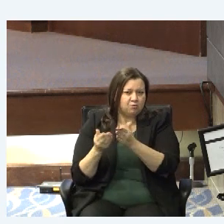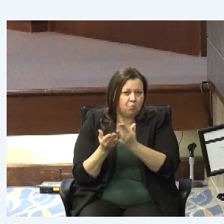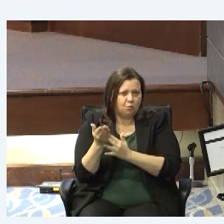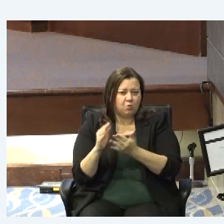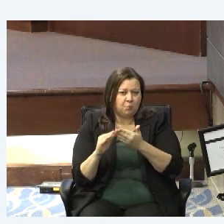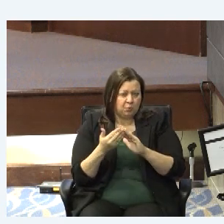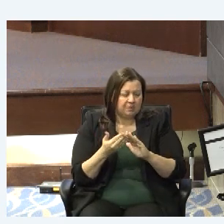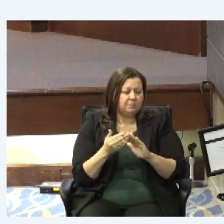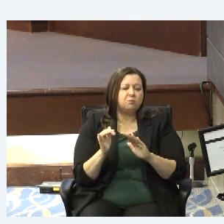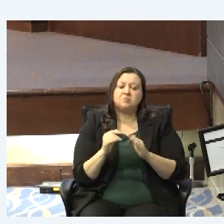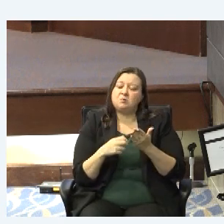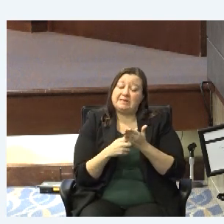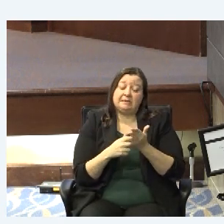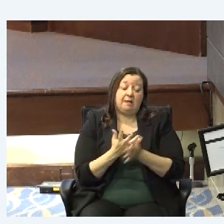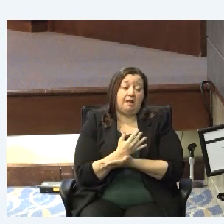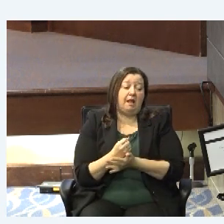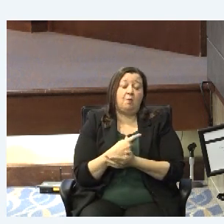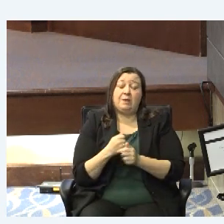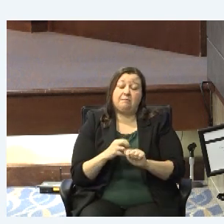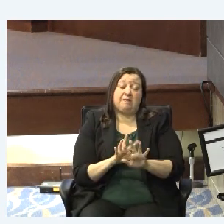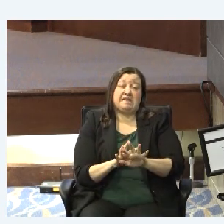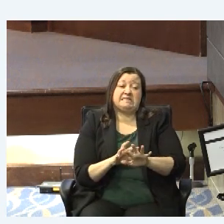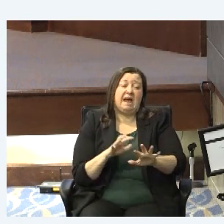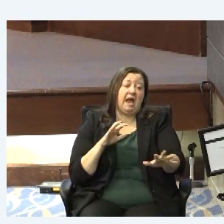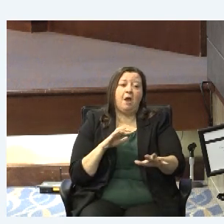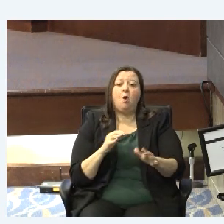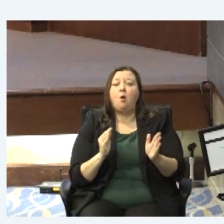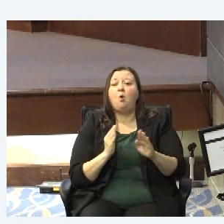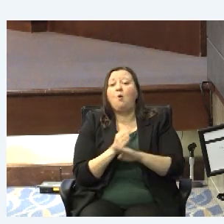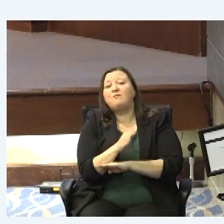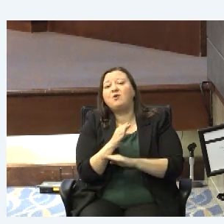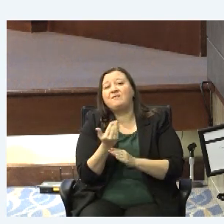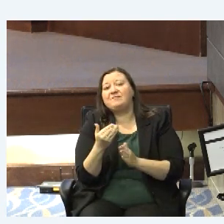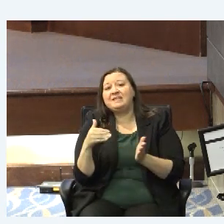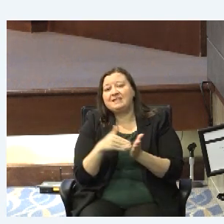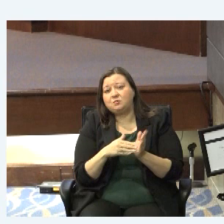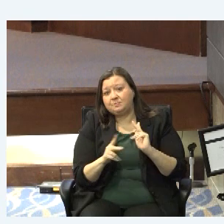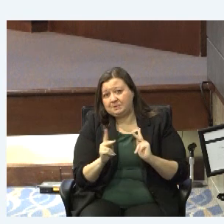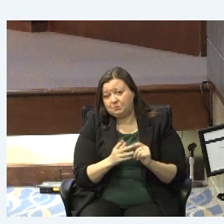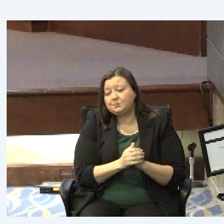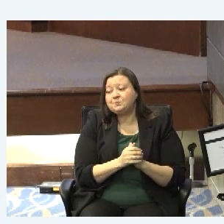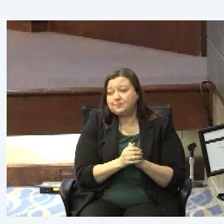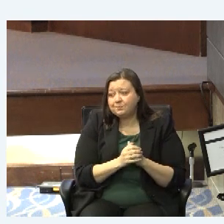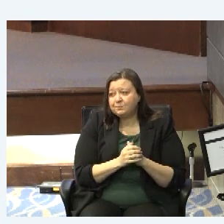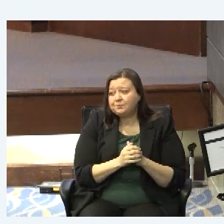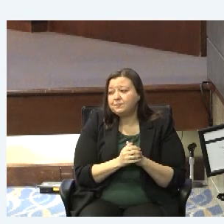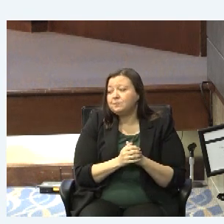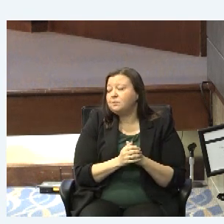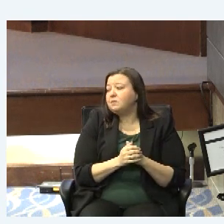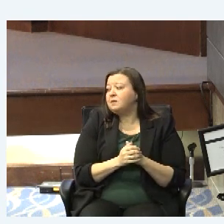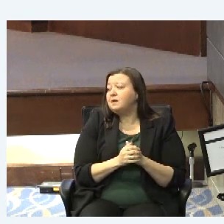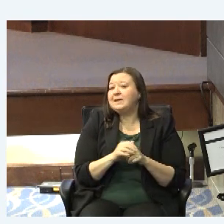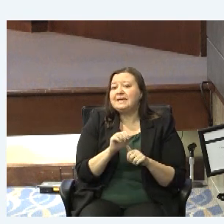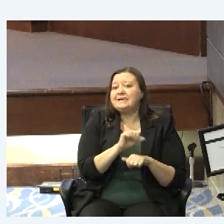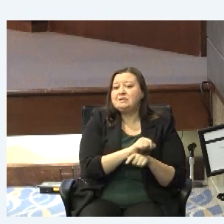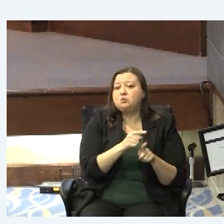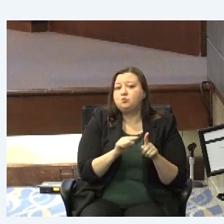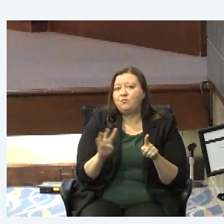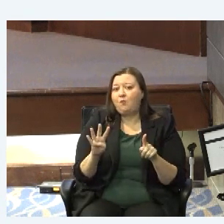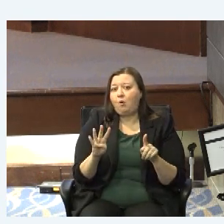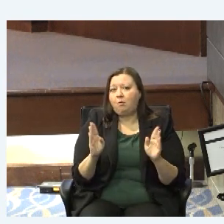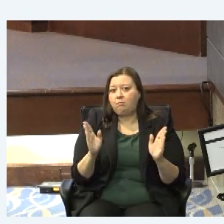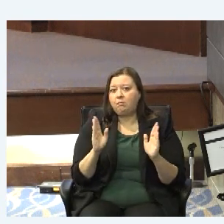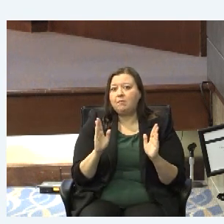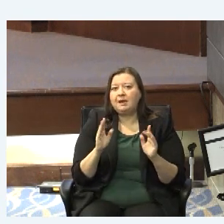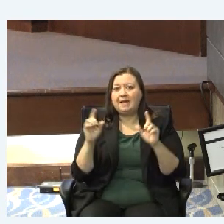community. So we are expecting an attendance of upwards of 15,000 for this event. Be taking place 10 to 4 p.m. with